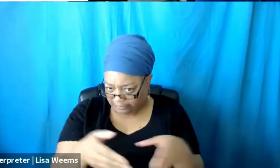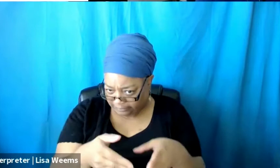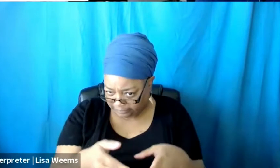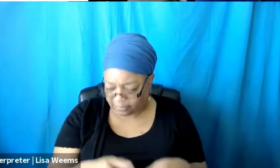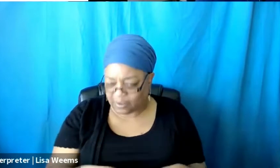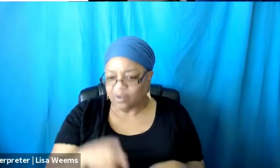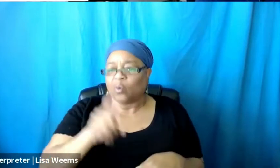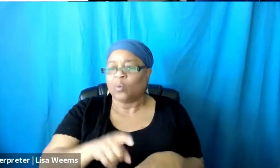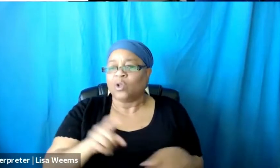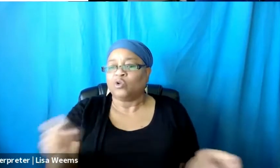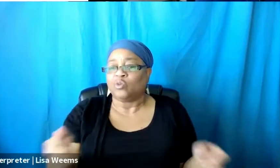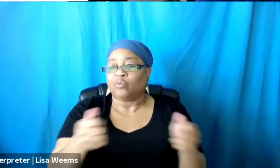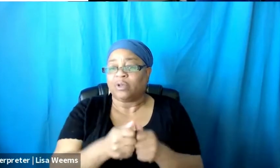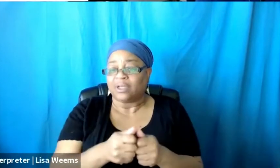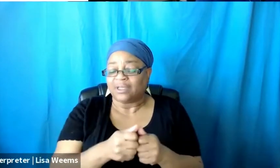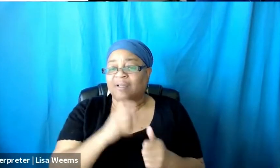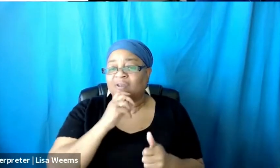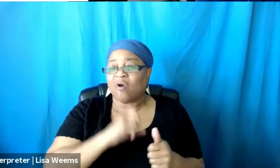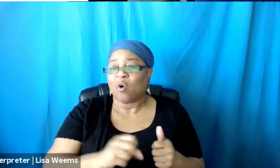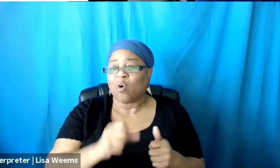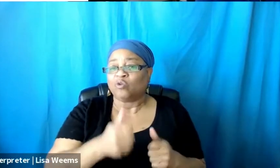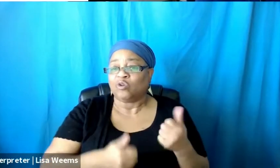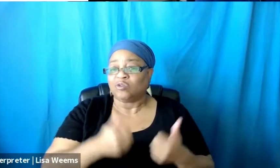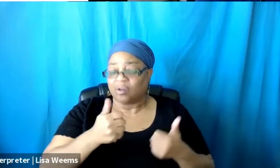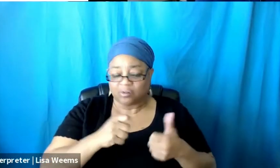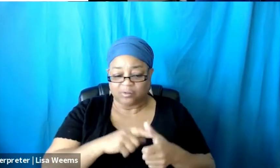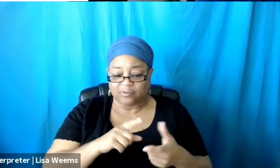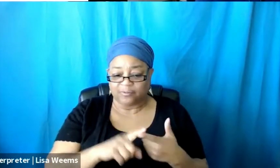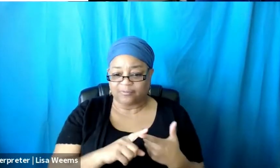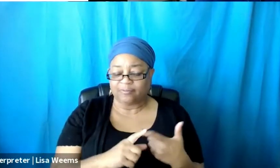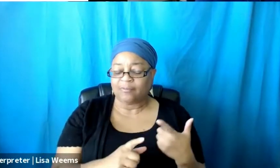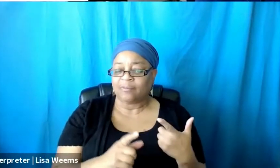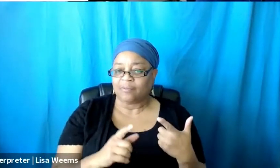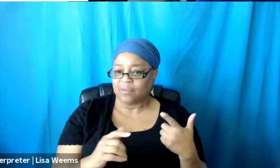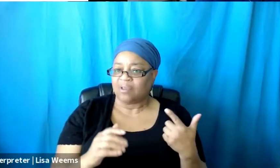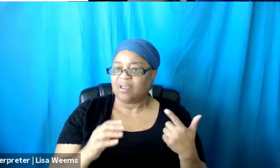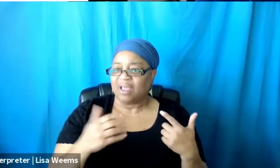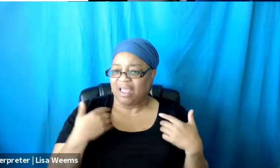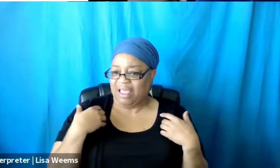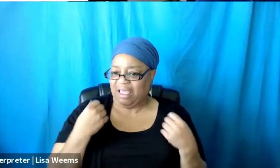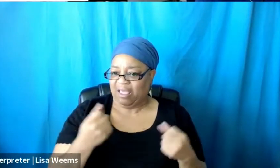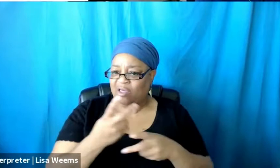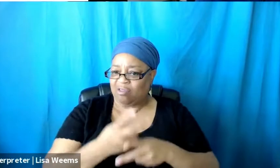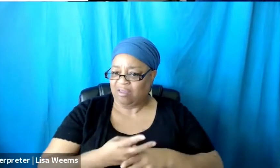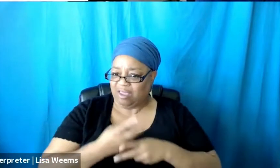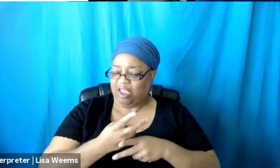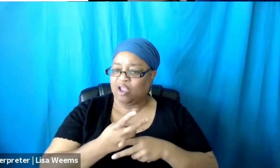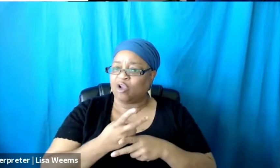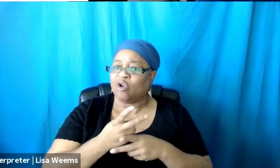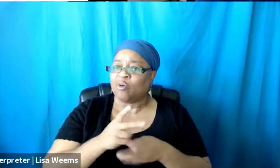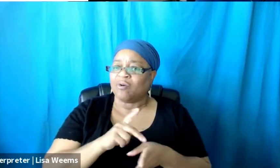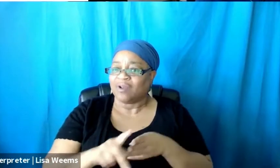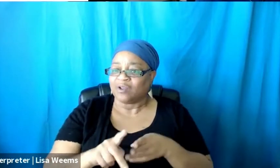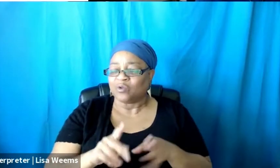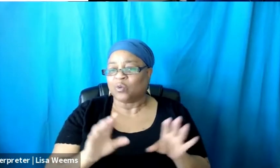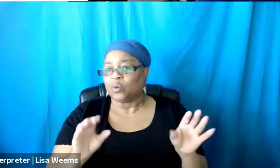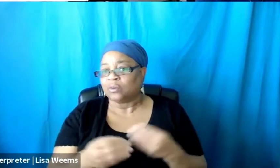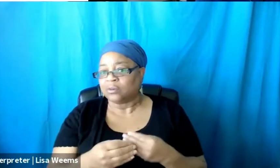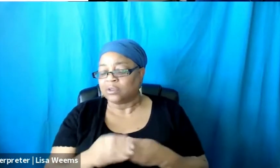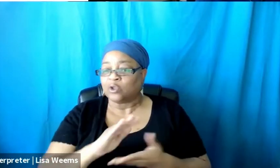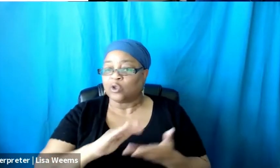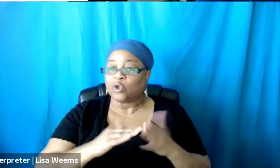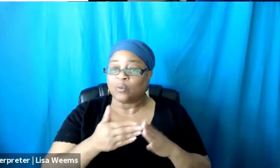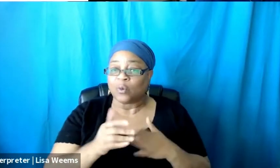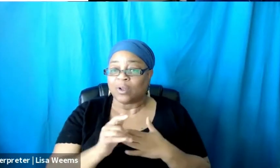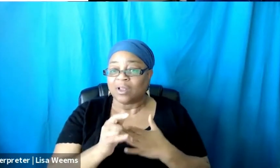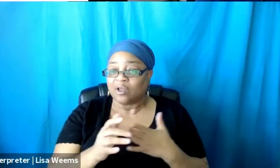emergency management practitioners and professionals, healthcare professionals and organizations, community leaders,